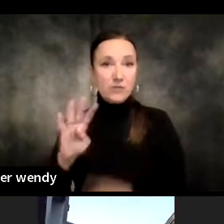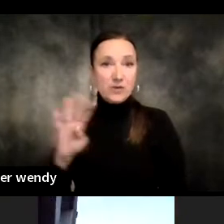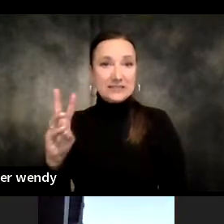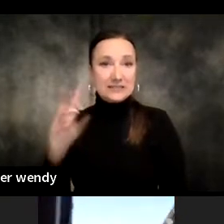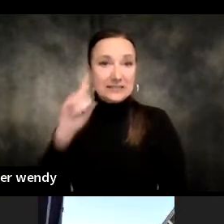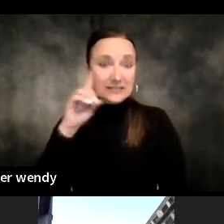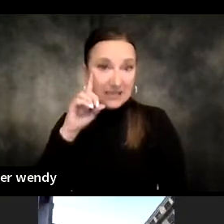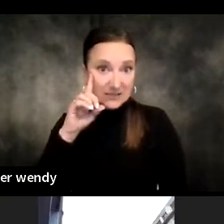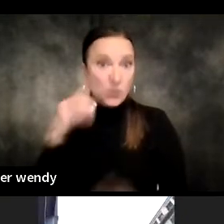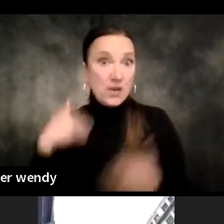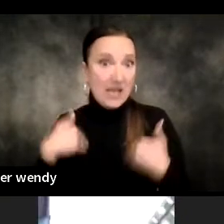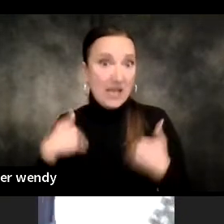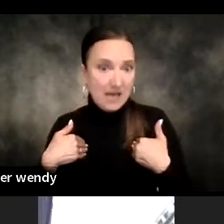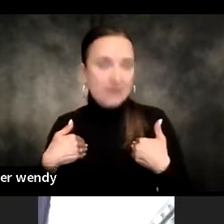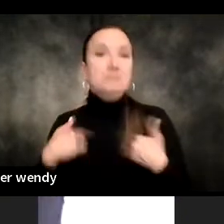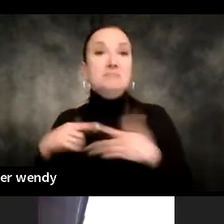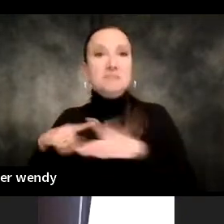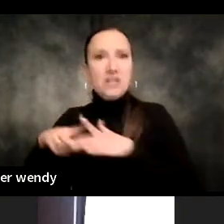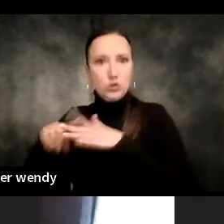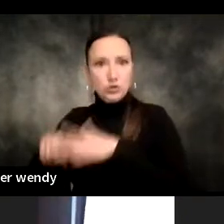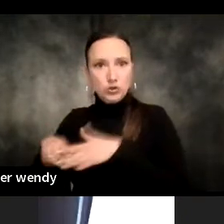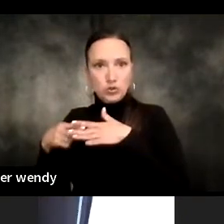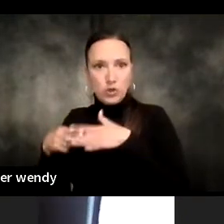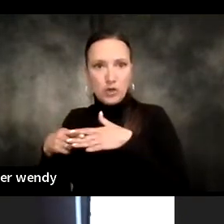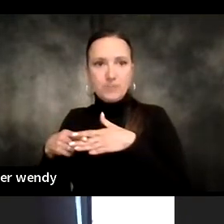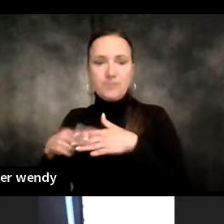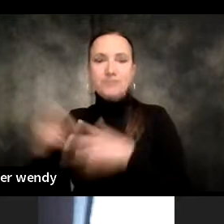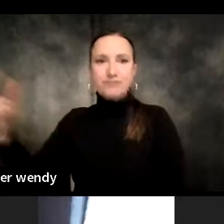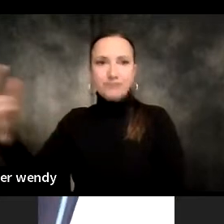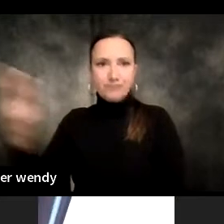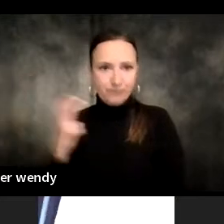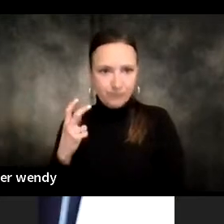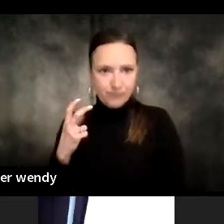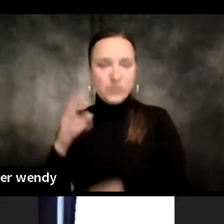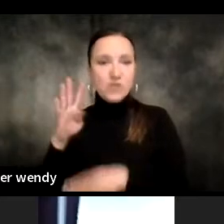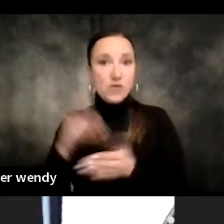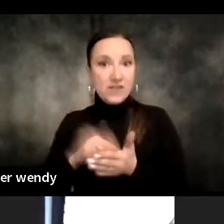$28,718.46. We received an allotment of